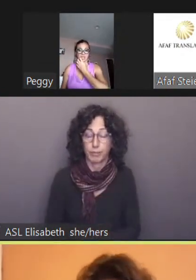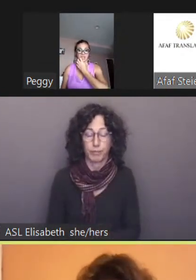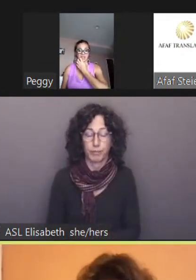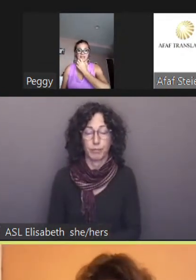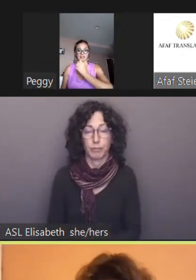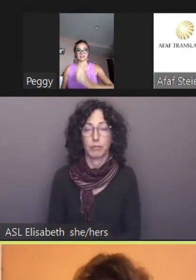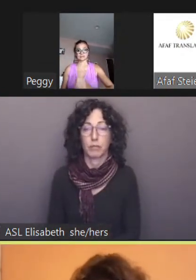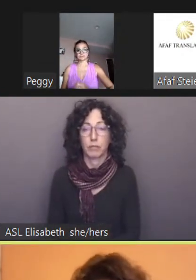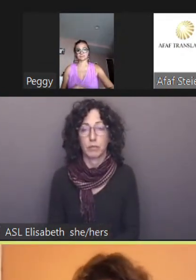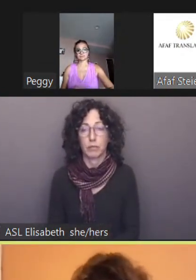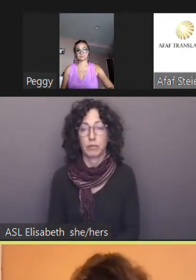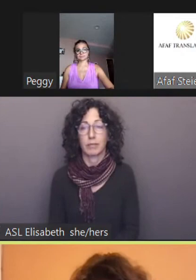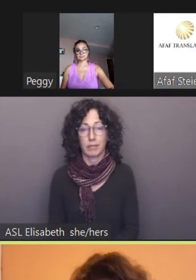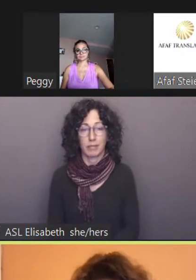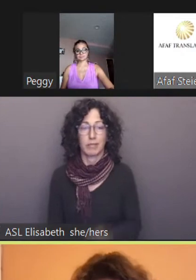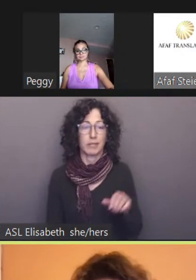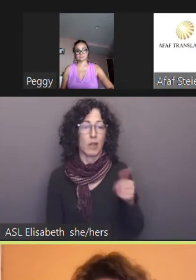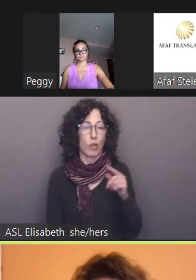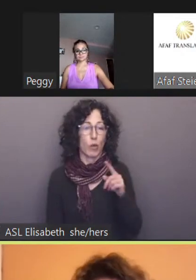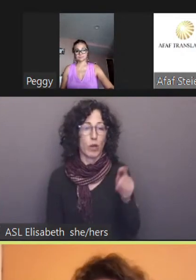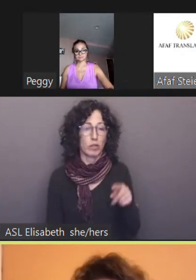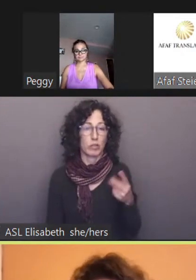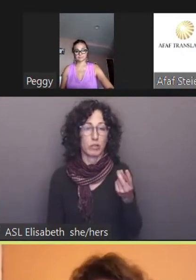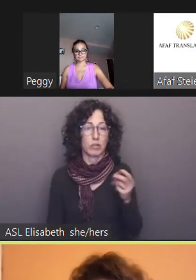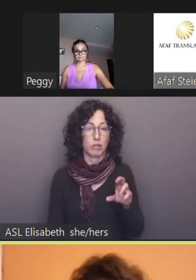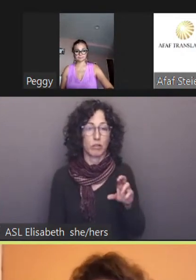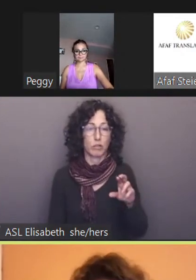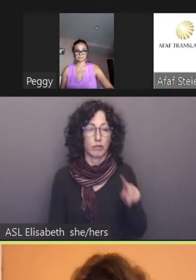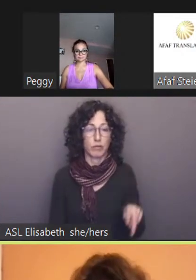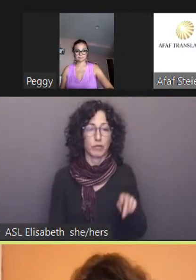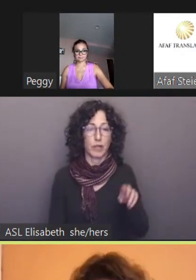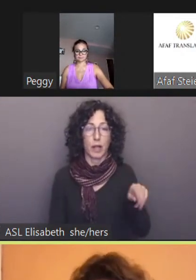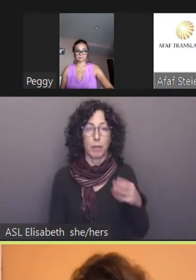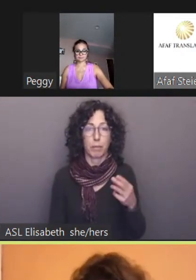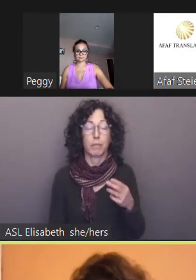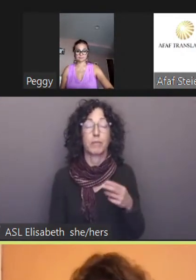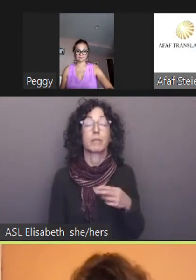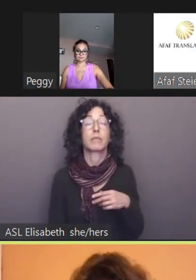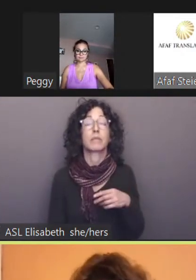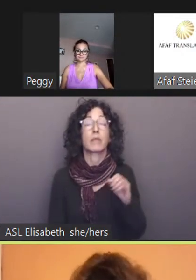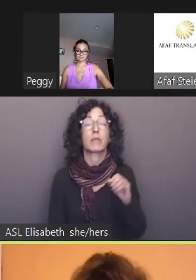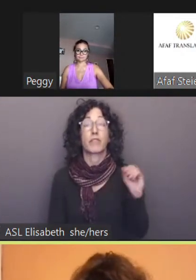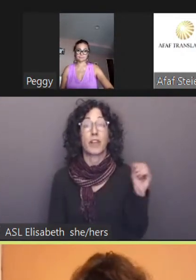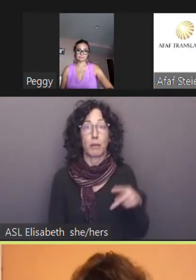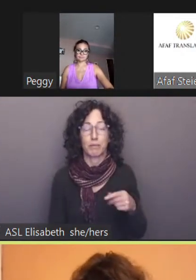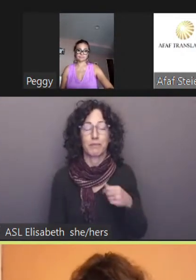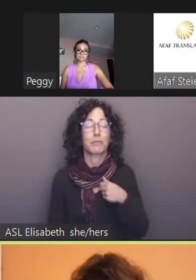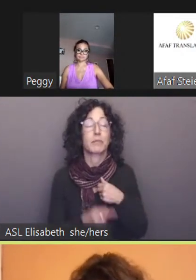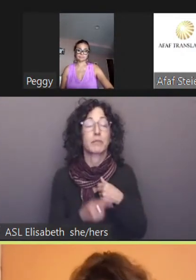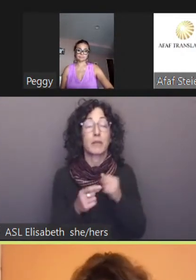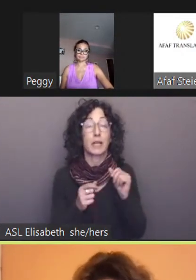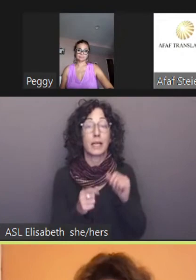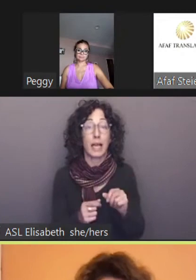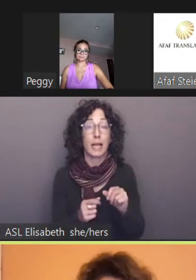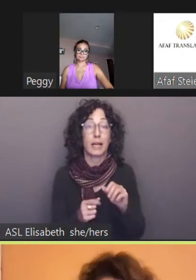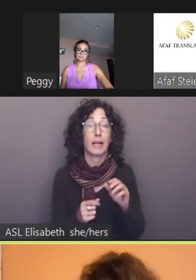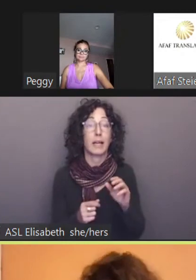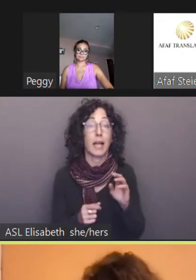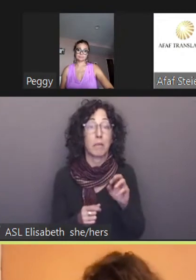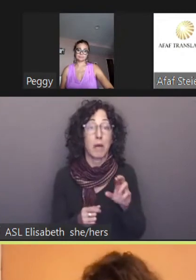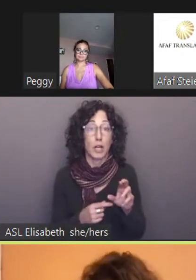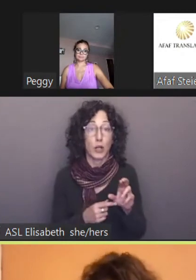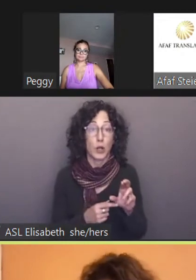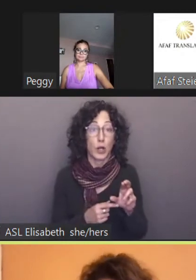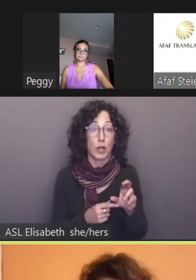Another question for you, Dr. Phillip. Can a minor consent to getting the vaccine if parents do not want